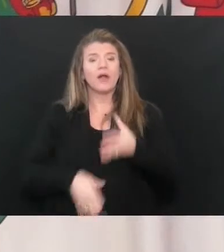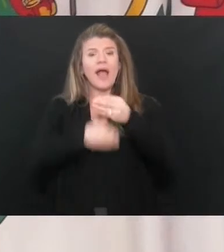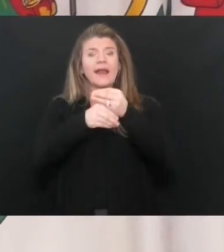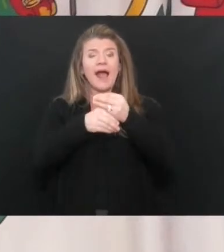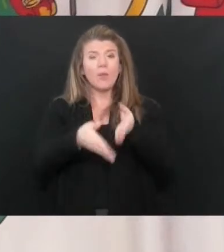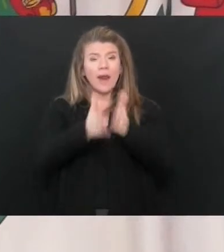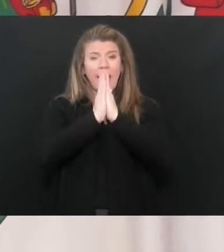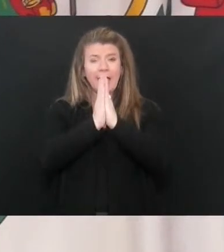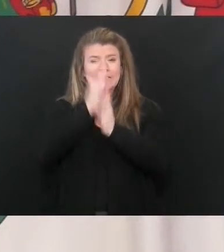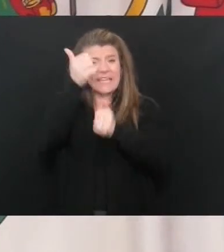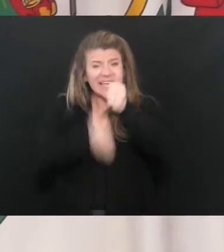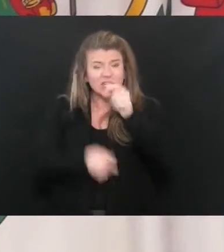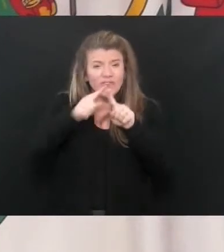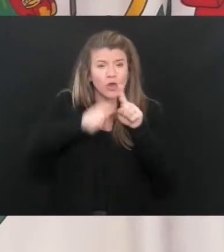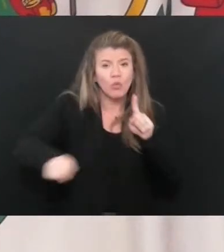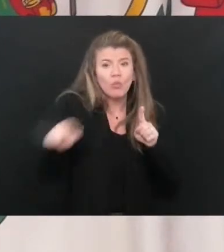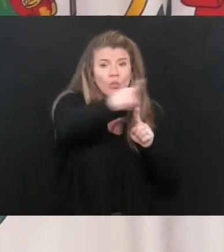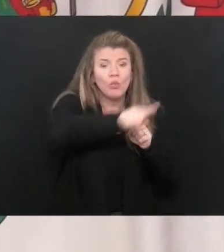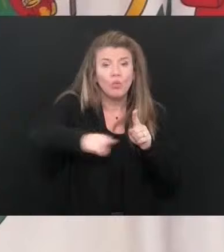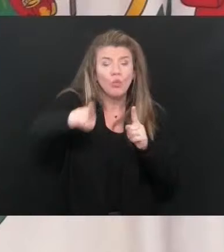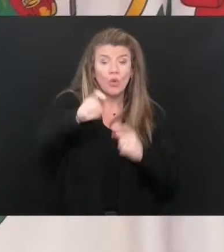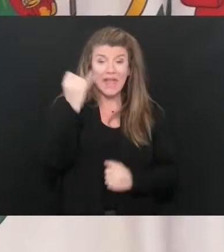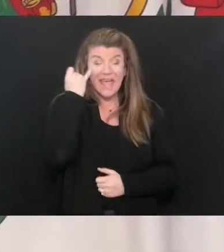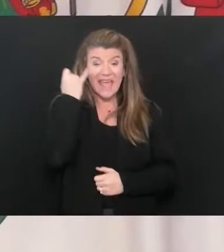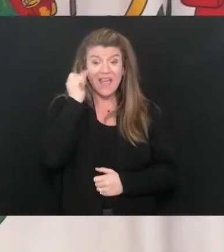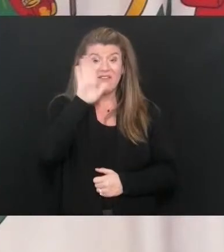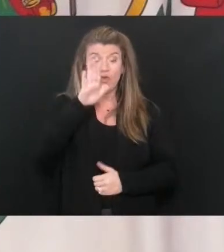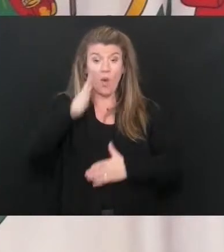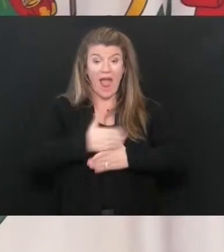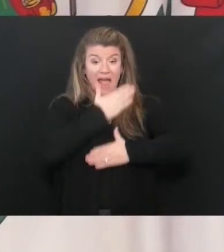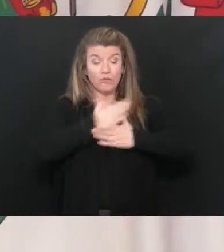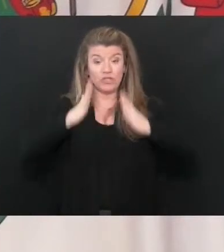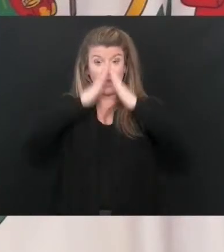here, if an average household, there's